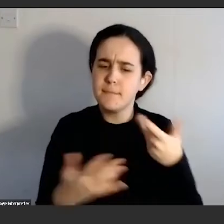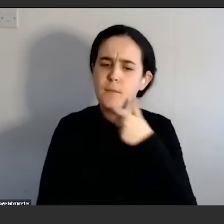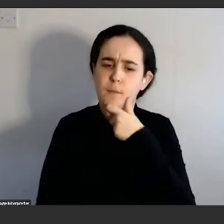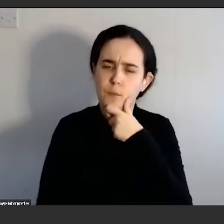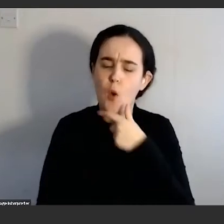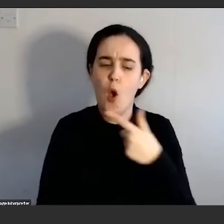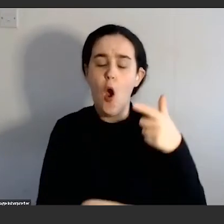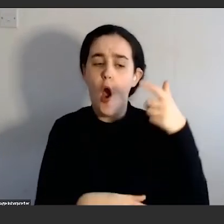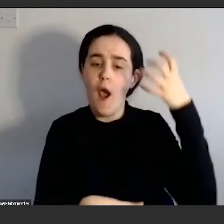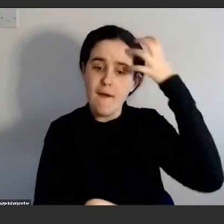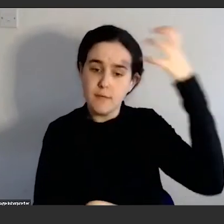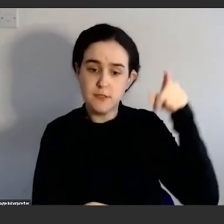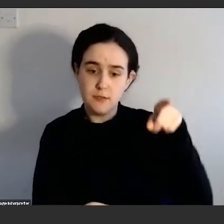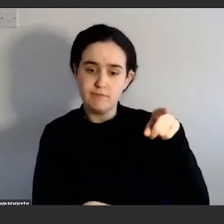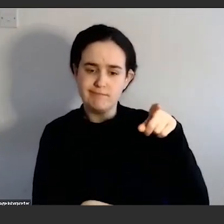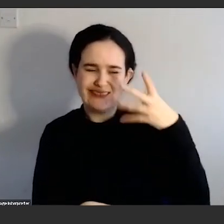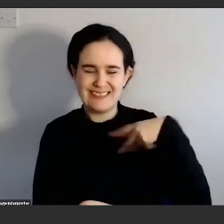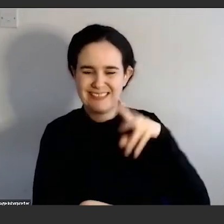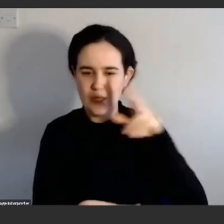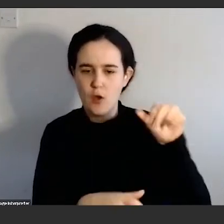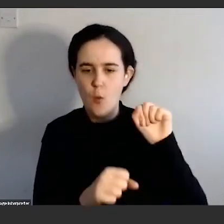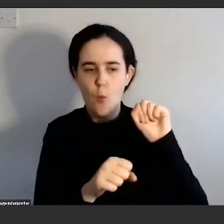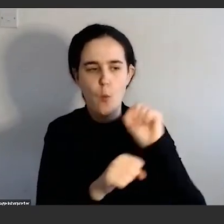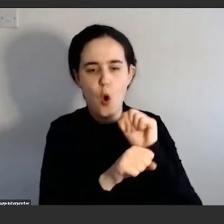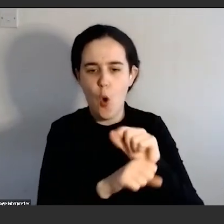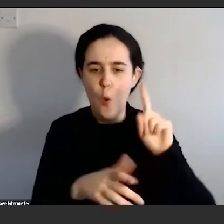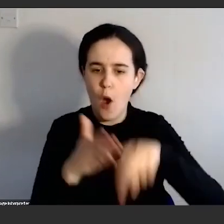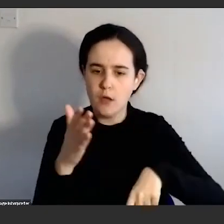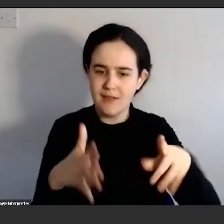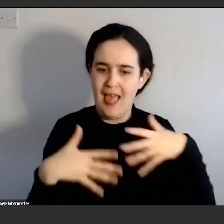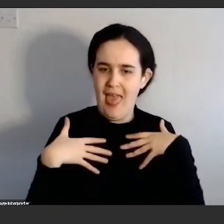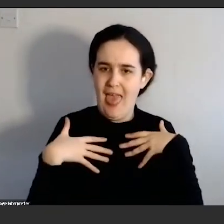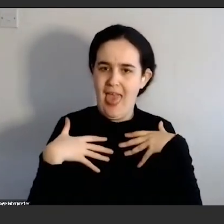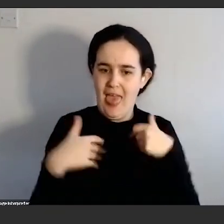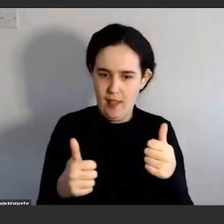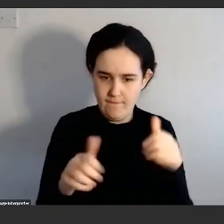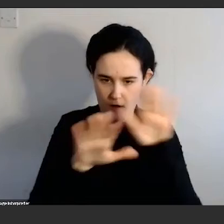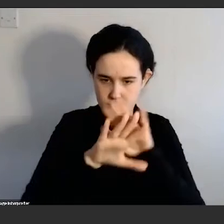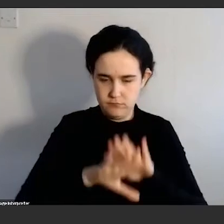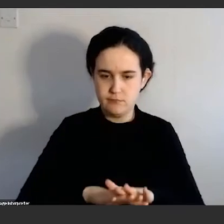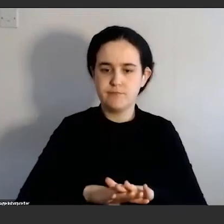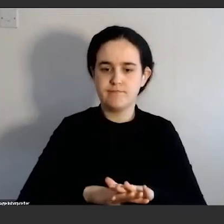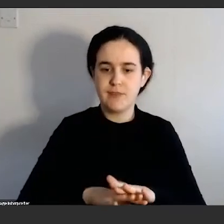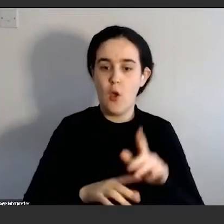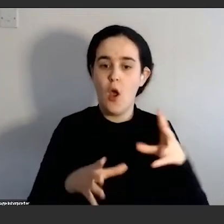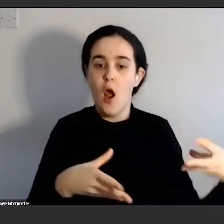During the COVID crisis here in Israel, for example, we tried to inform and educate both the public and the